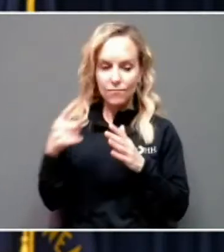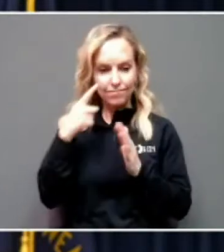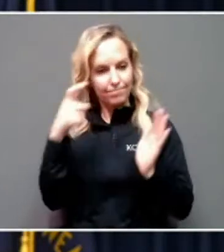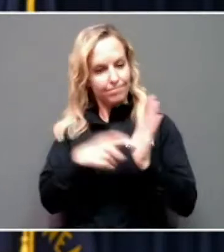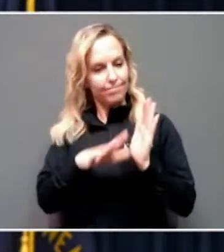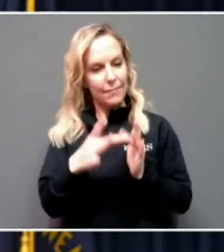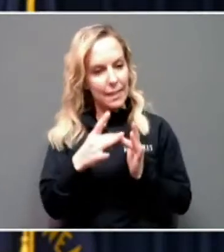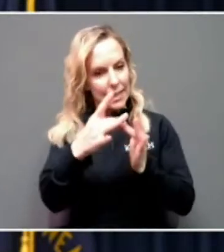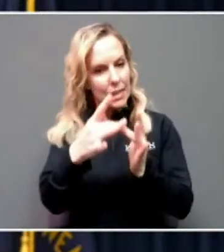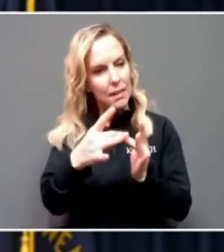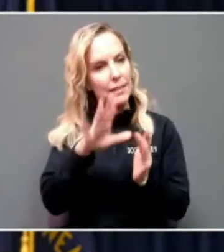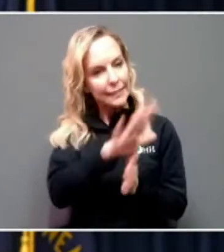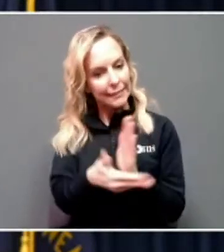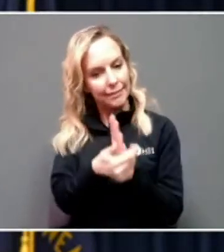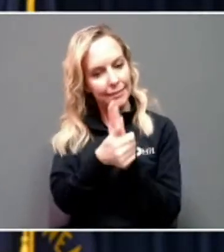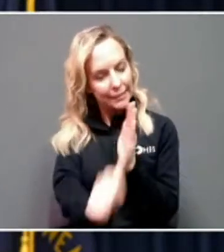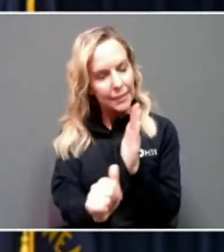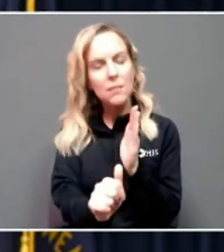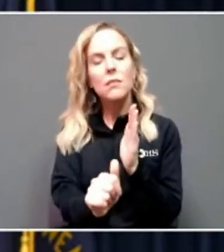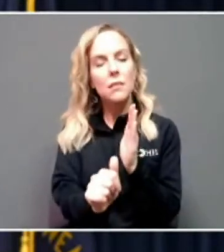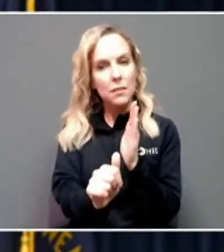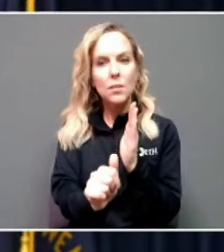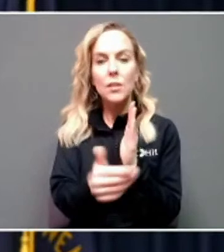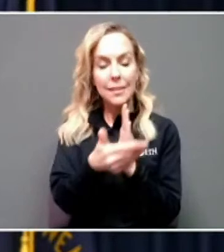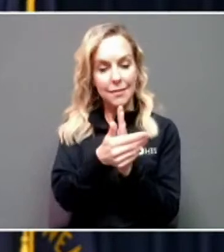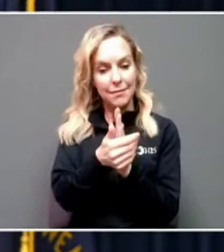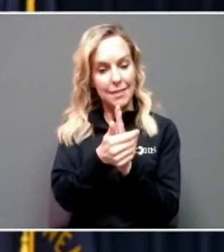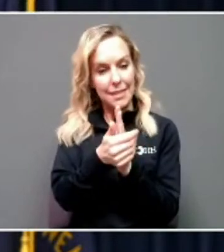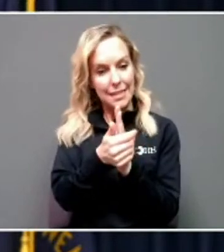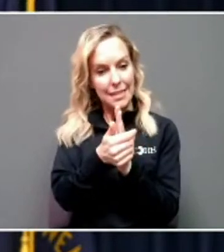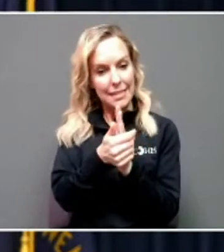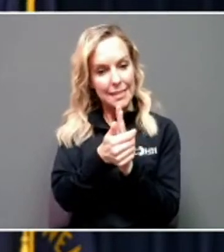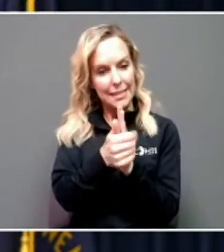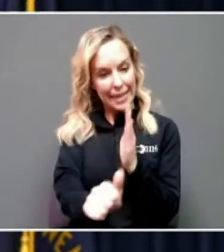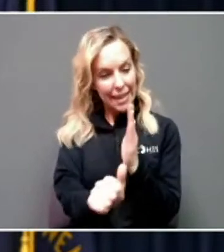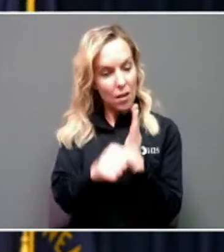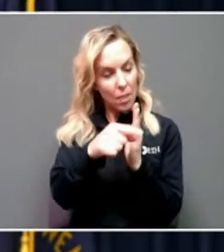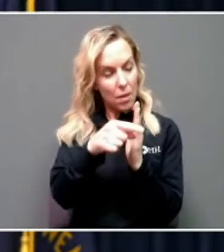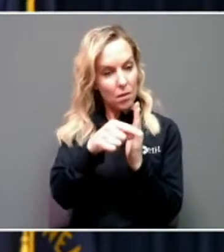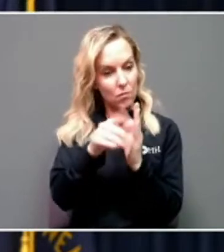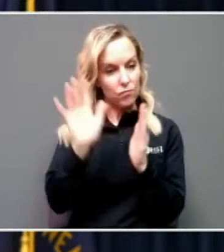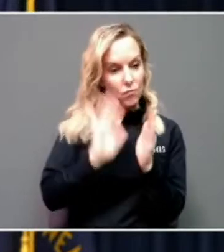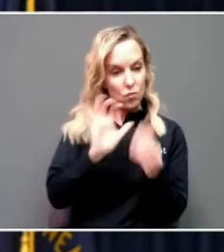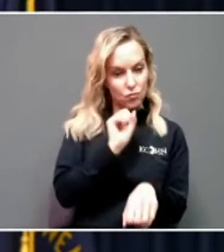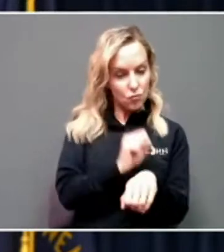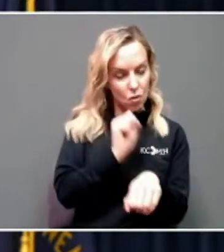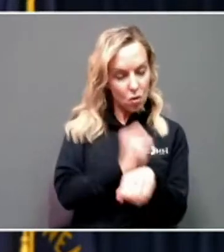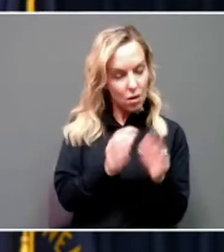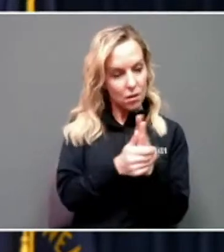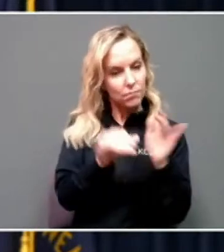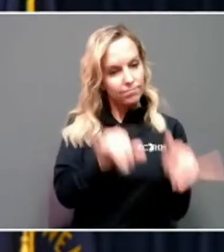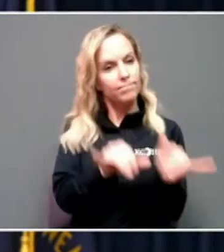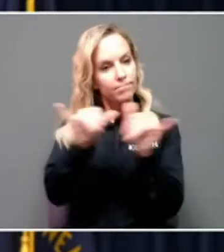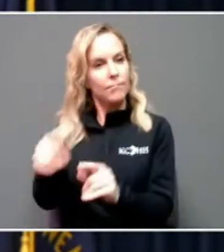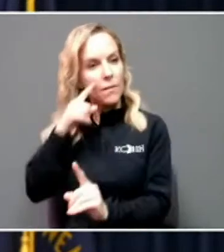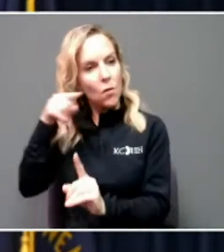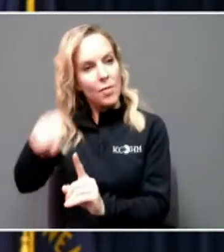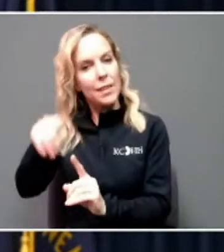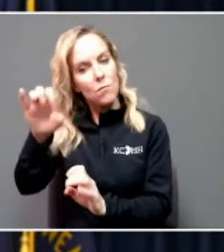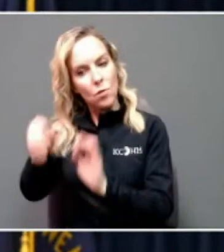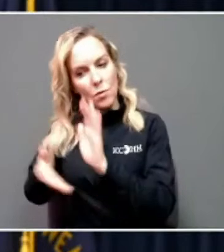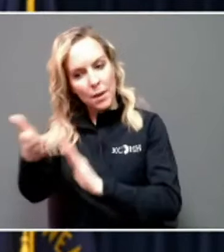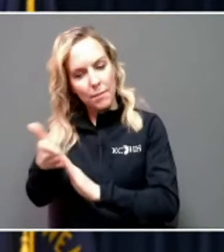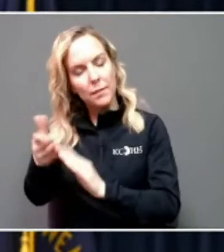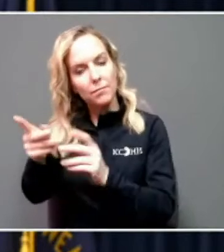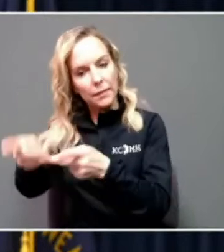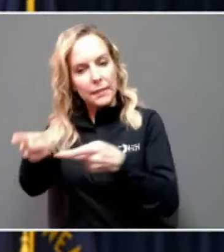skill skilled set that you need in emergency management. He's held command positions in post operations, special operations,